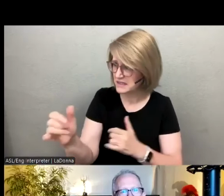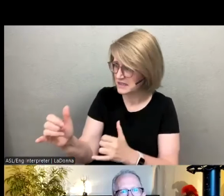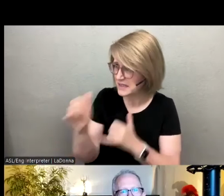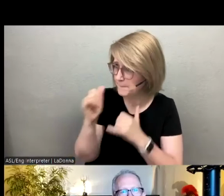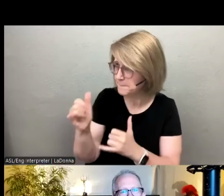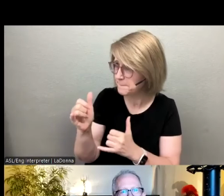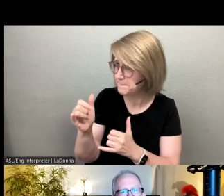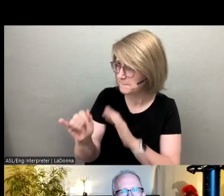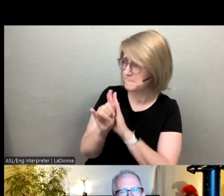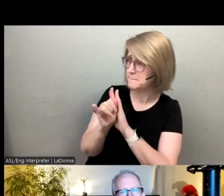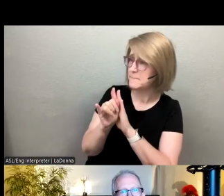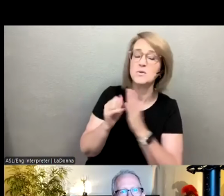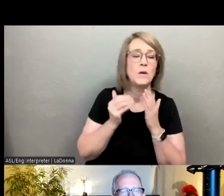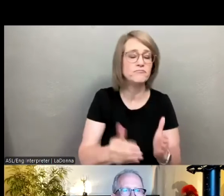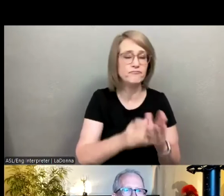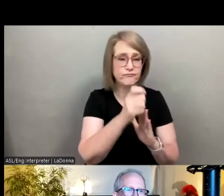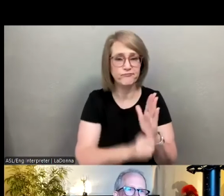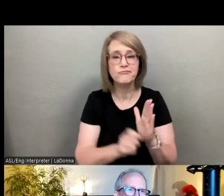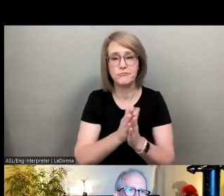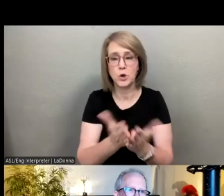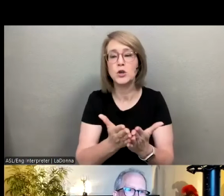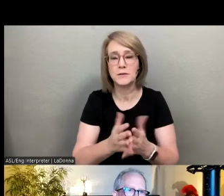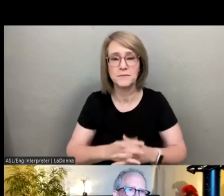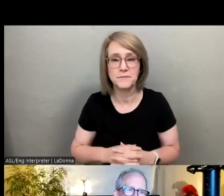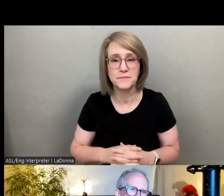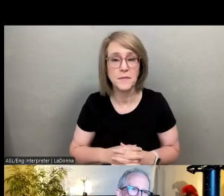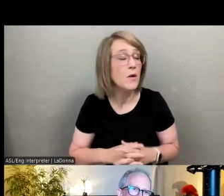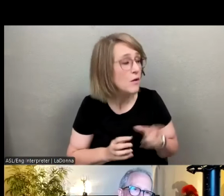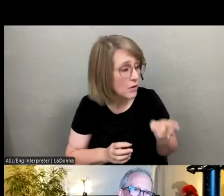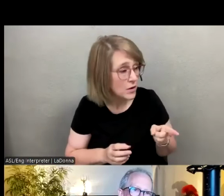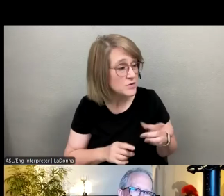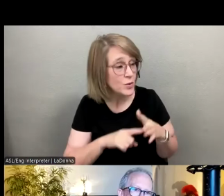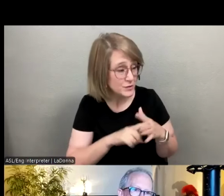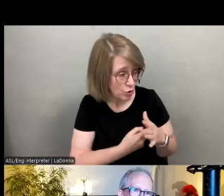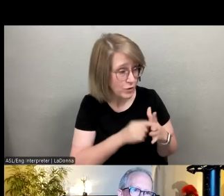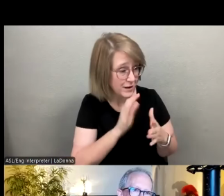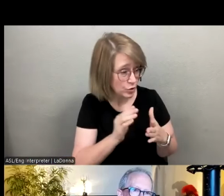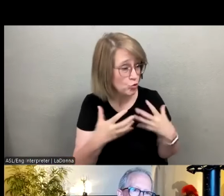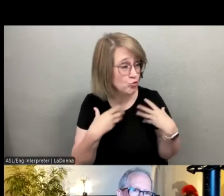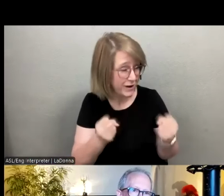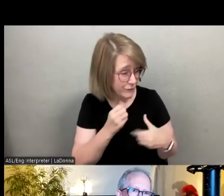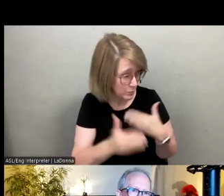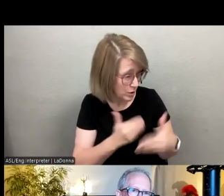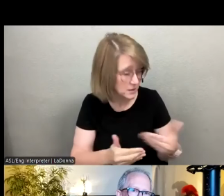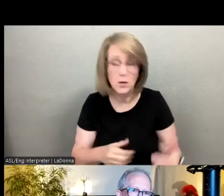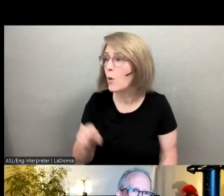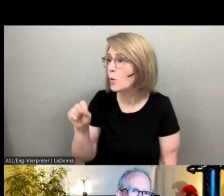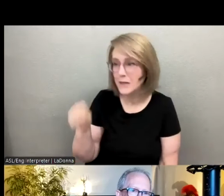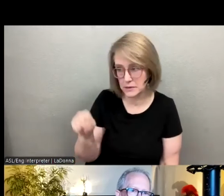through. And so I wrote the book. So it started as part of your own recovery. Oh yeah,